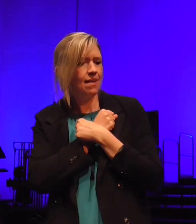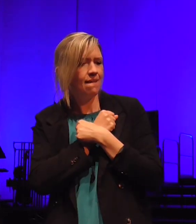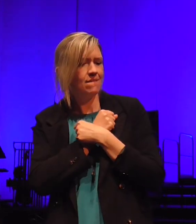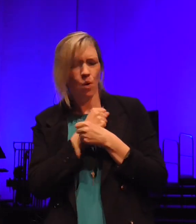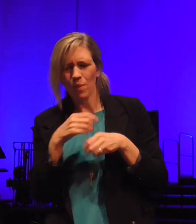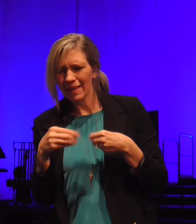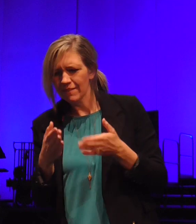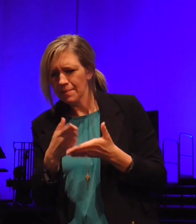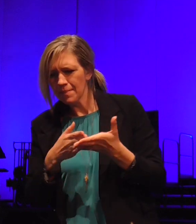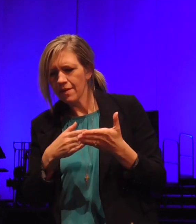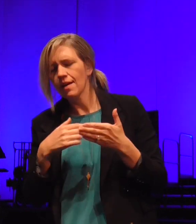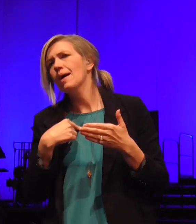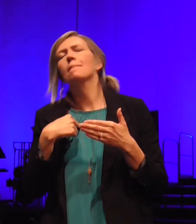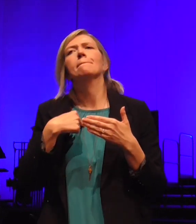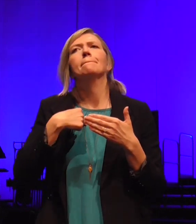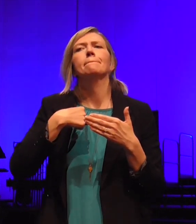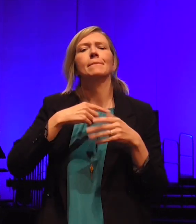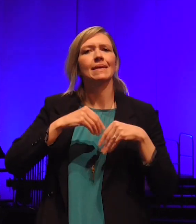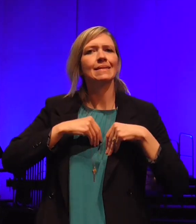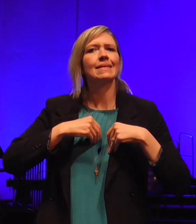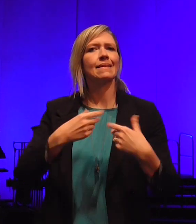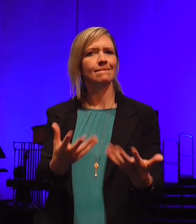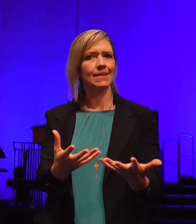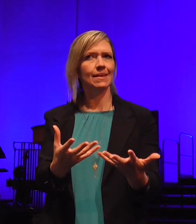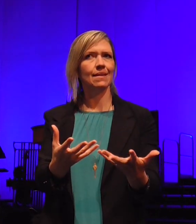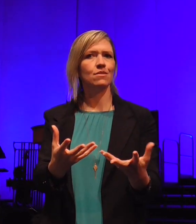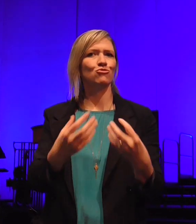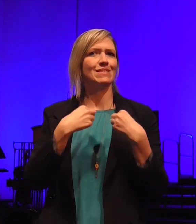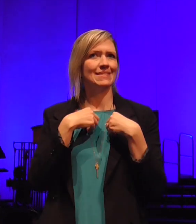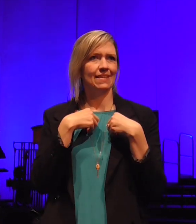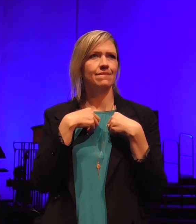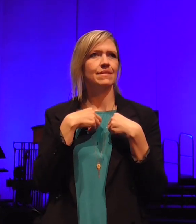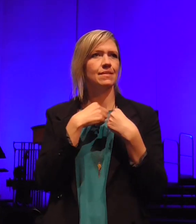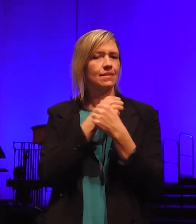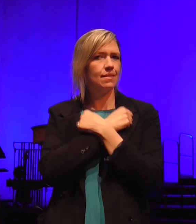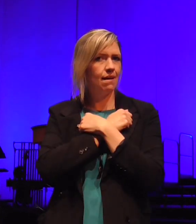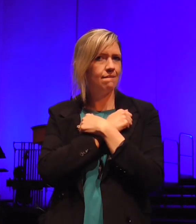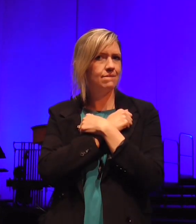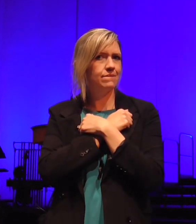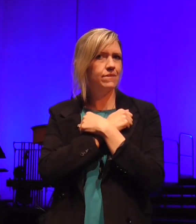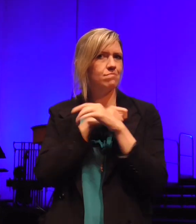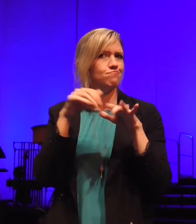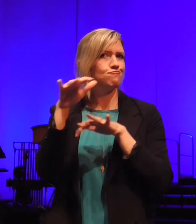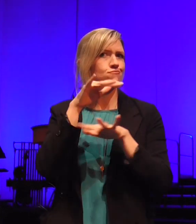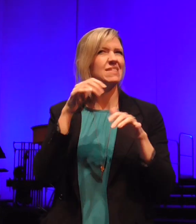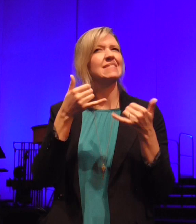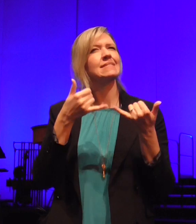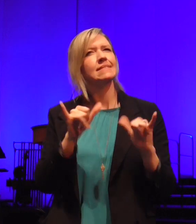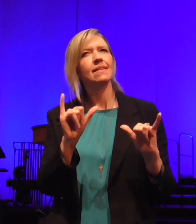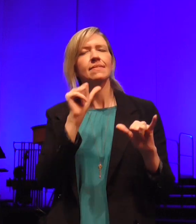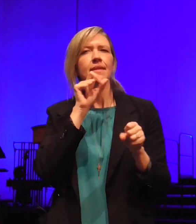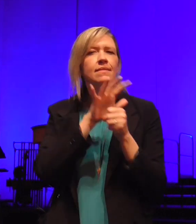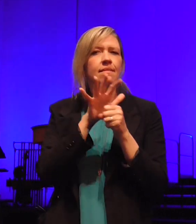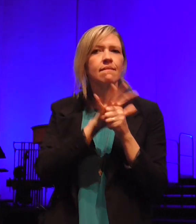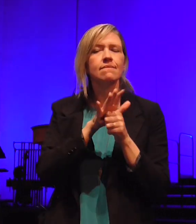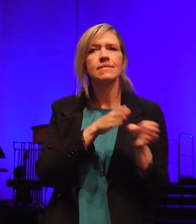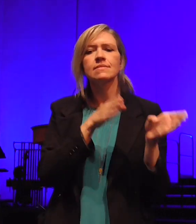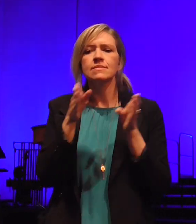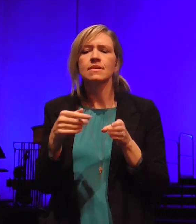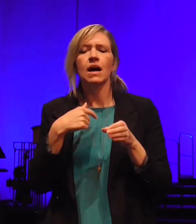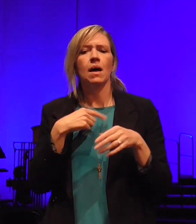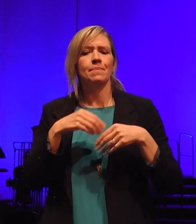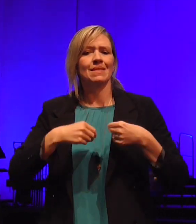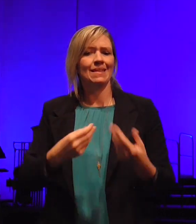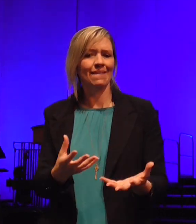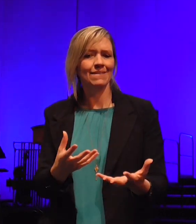a giving part. I am giving and receiving love. It's still a little too vanilla. Here we go. I